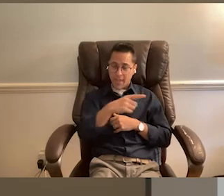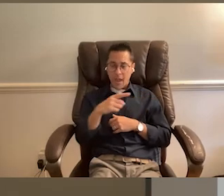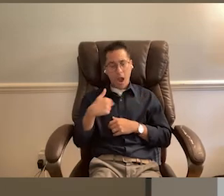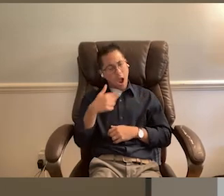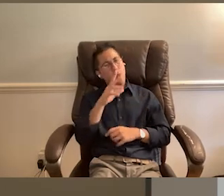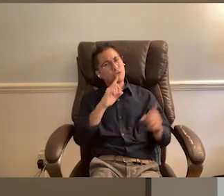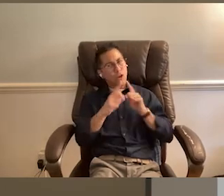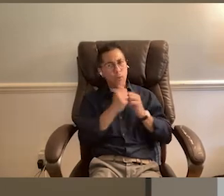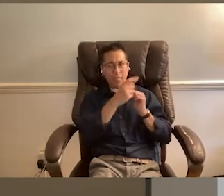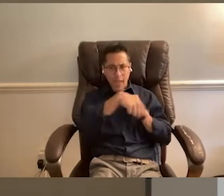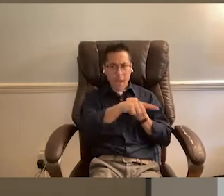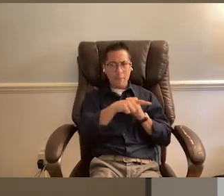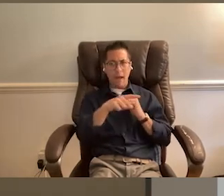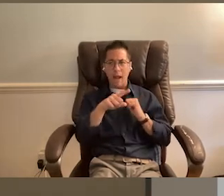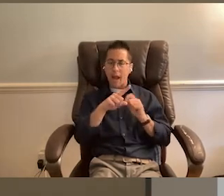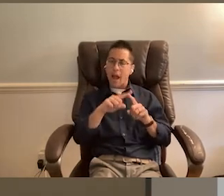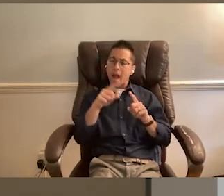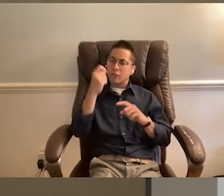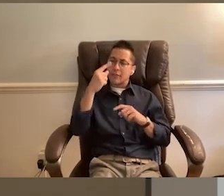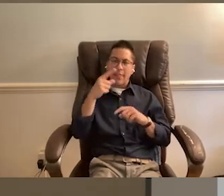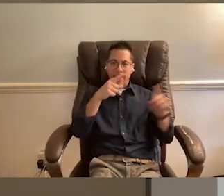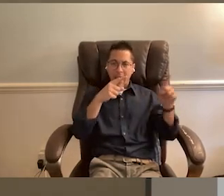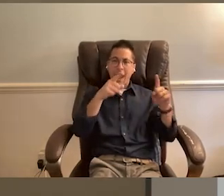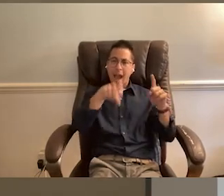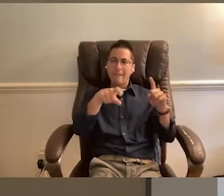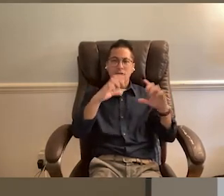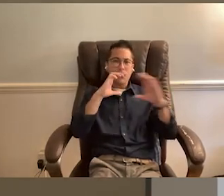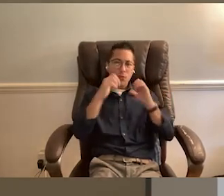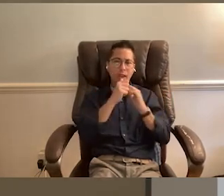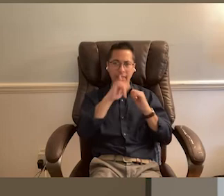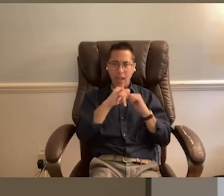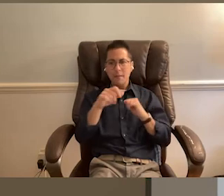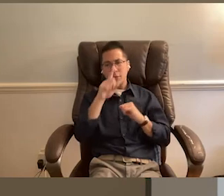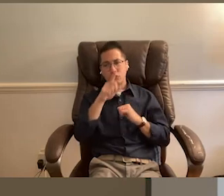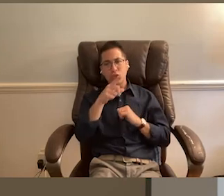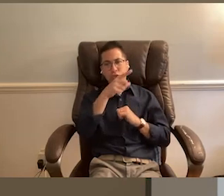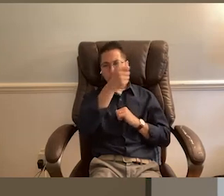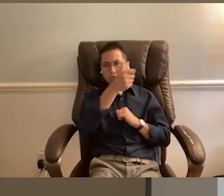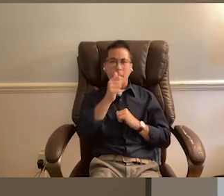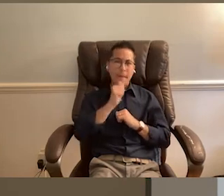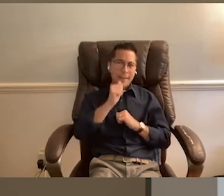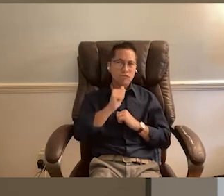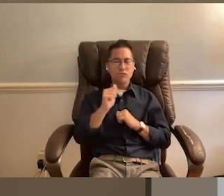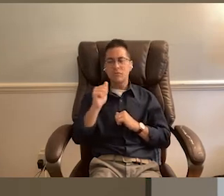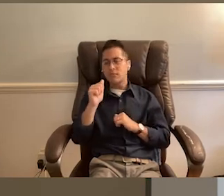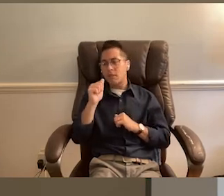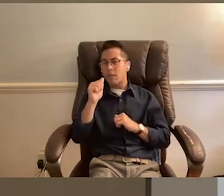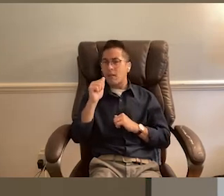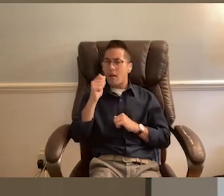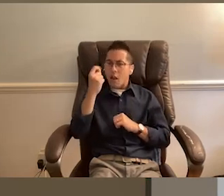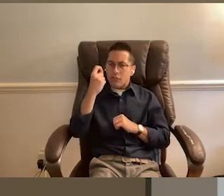A lot of professors have asked, how do I explain, if the student maybe is stimming or if they're doing things in class